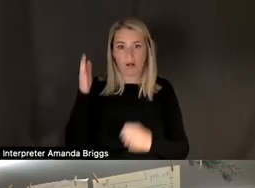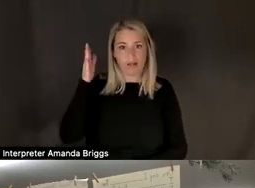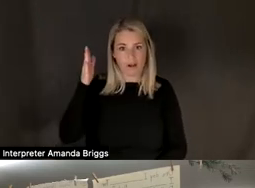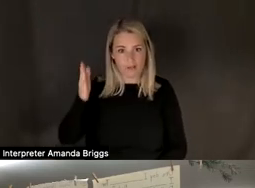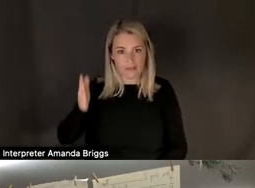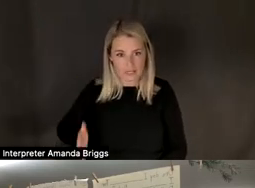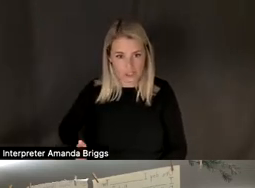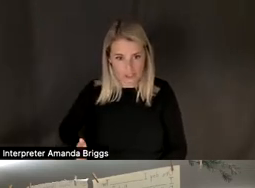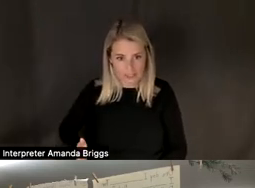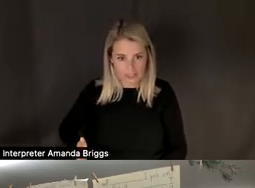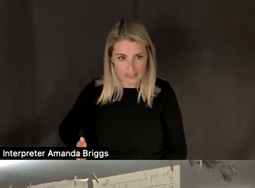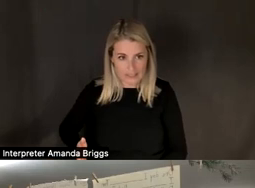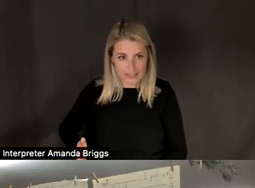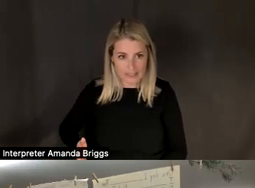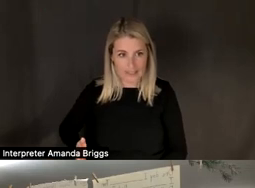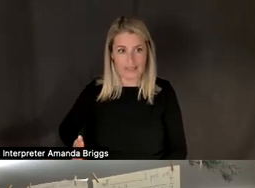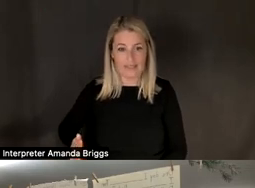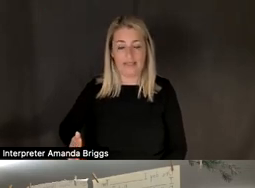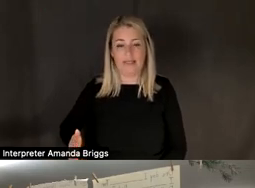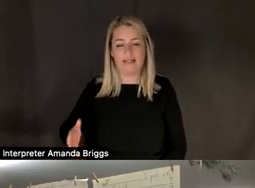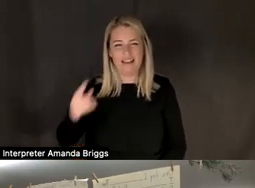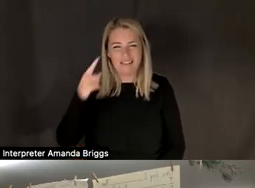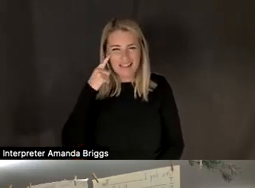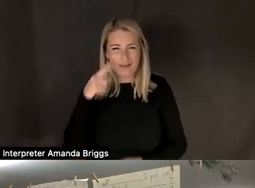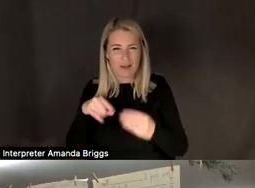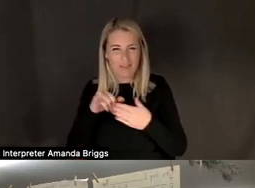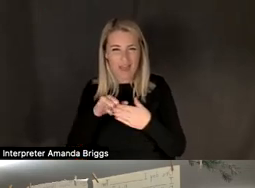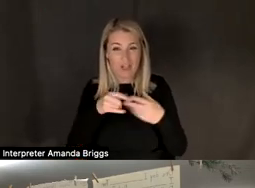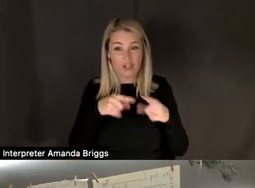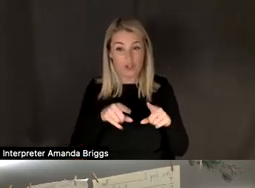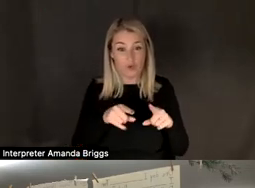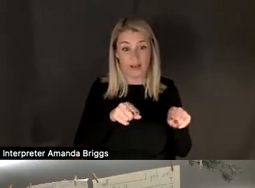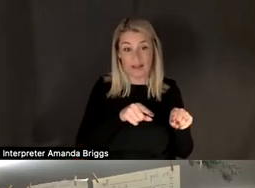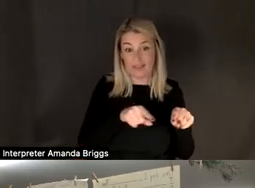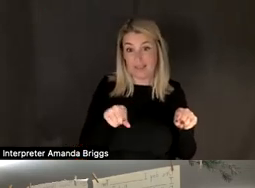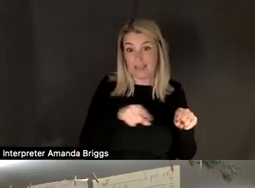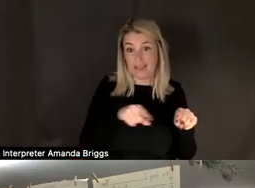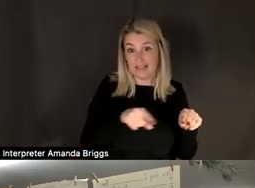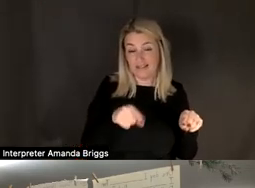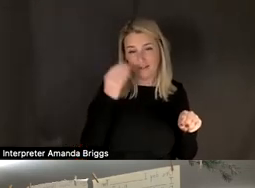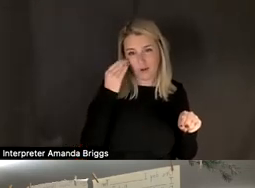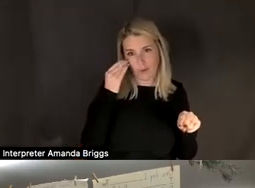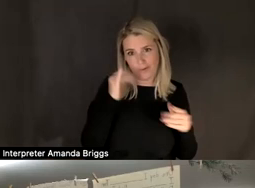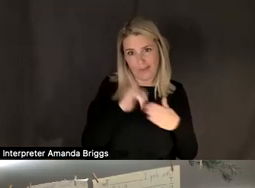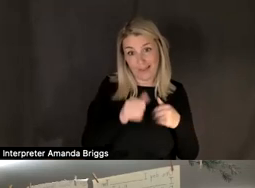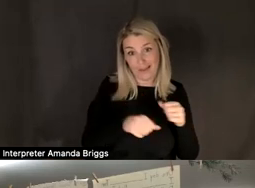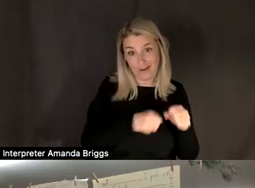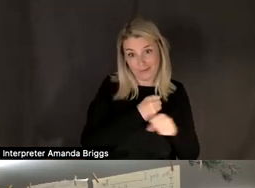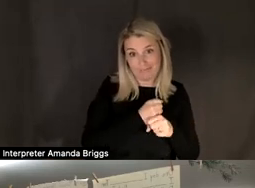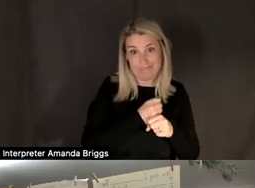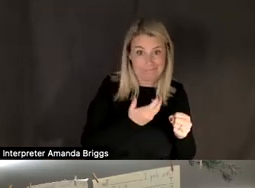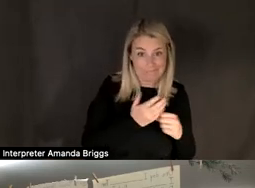And think about it. During this, you know, this famous year, we were on iPads, we were